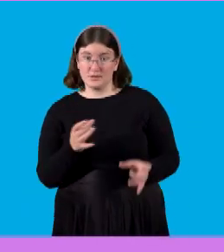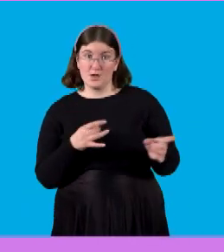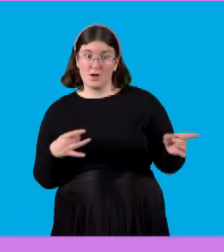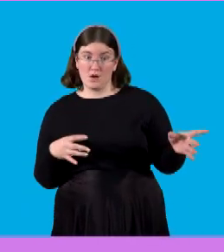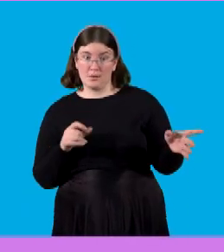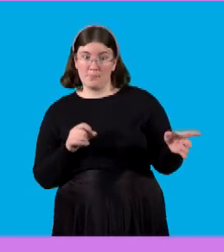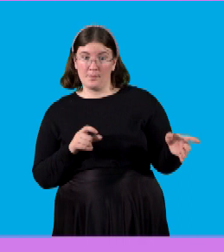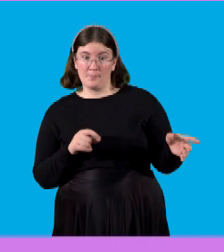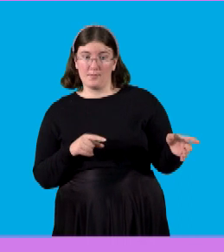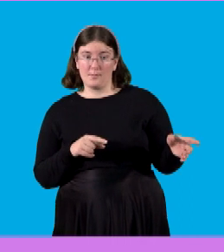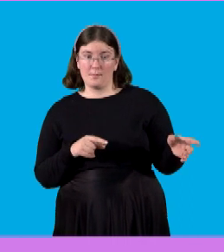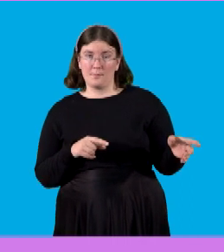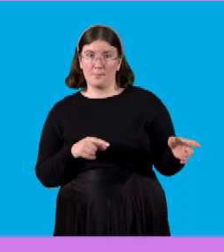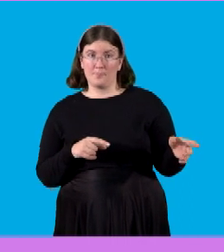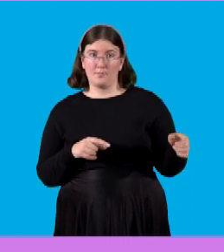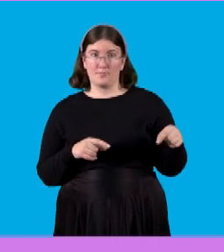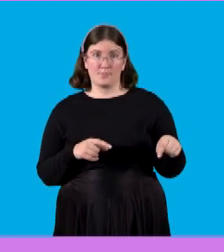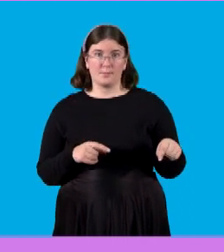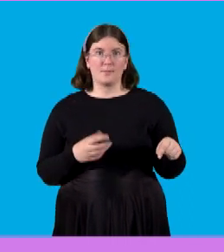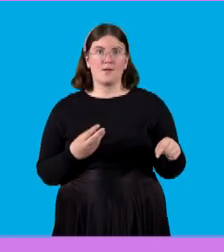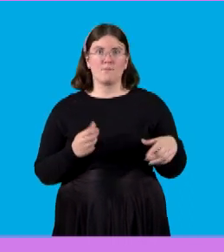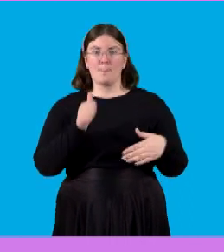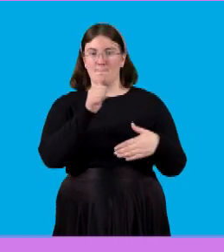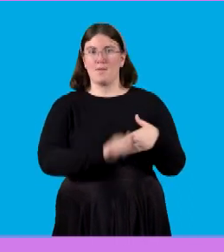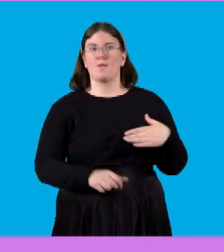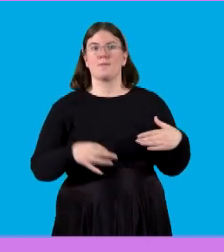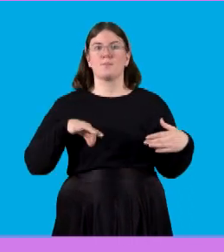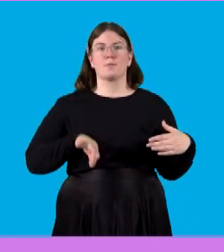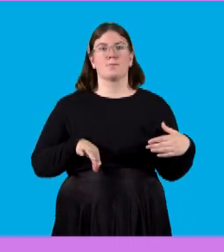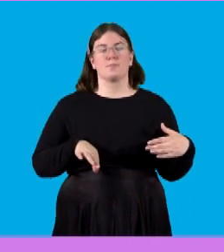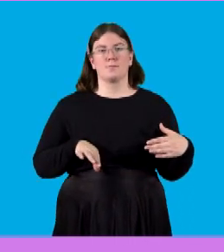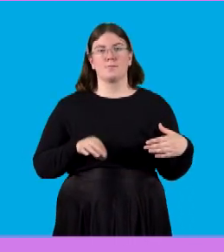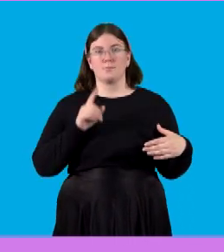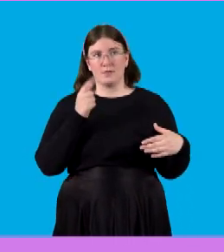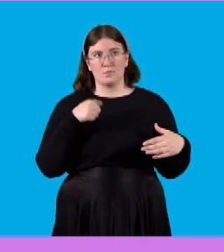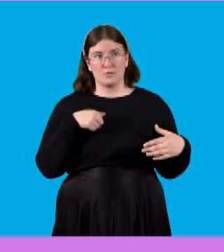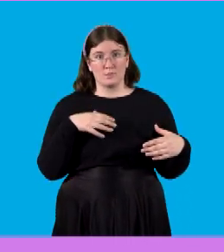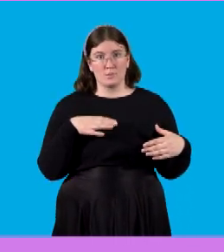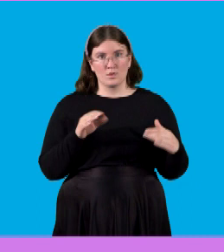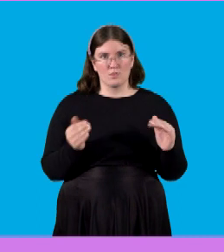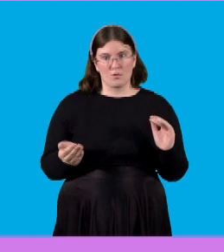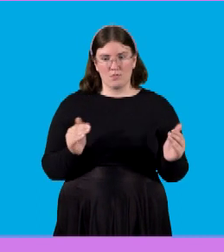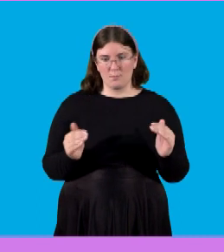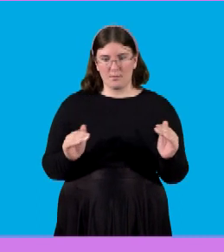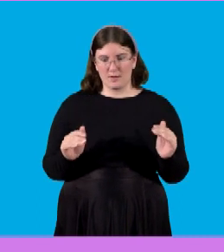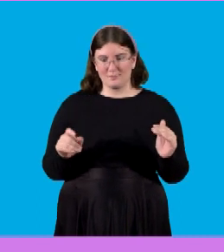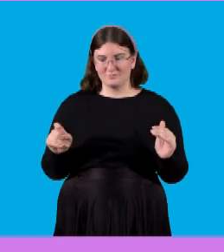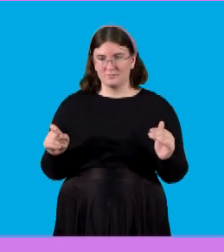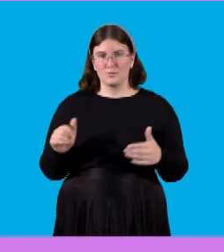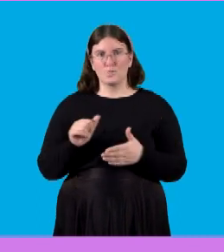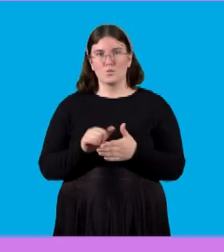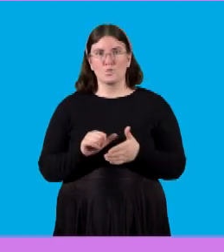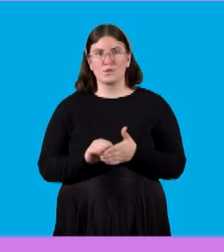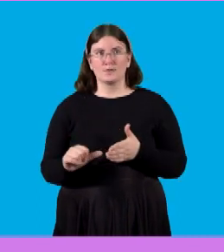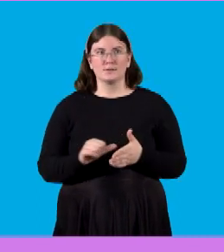So if you look at Ireland, Ireland is offering this monthly salary. But now we want to compare the